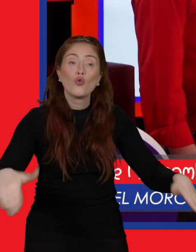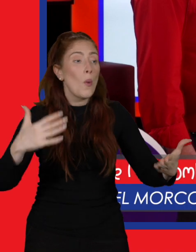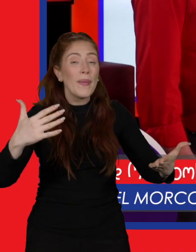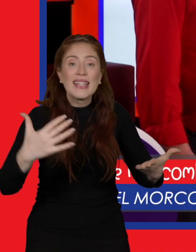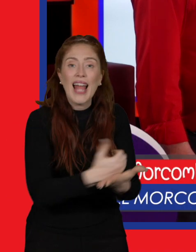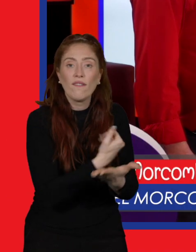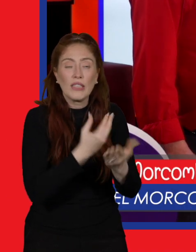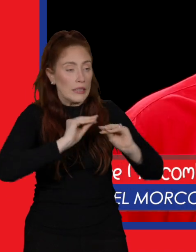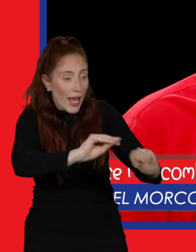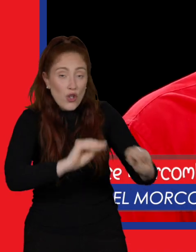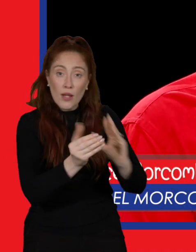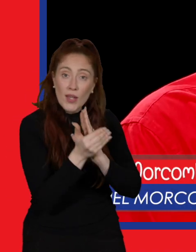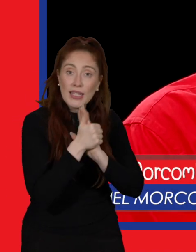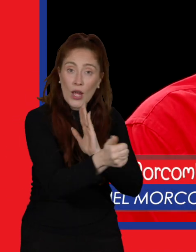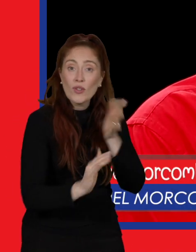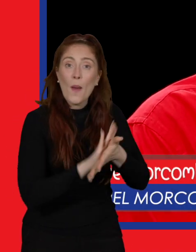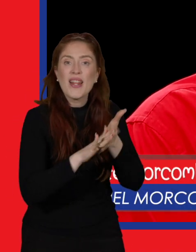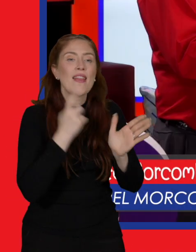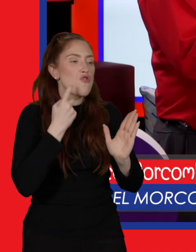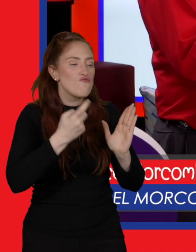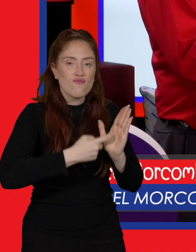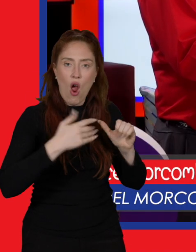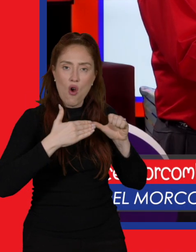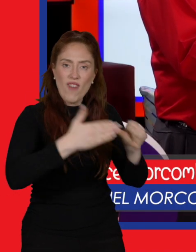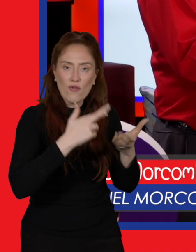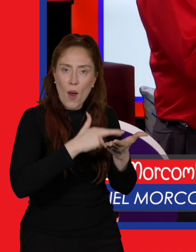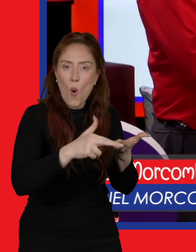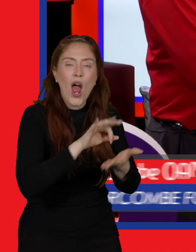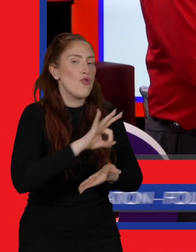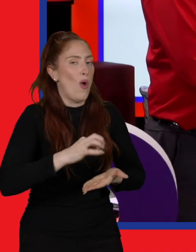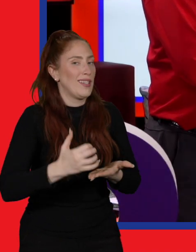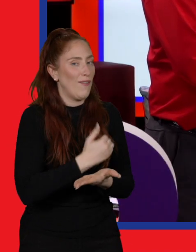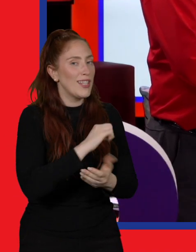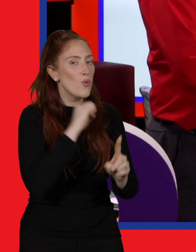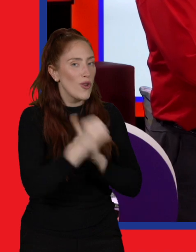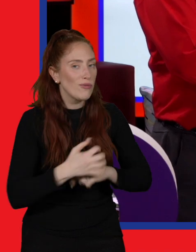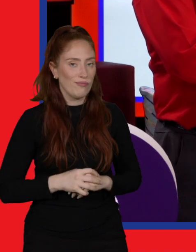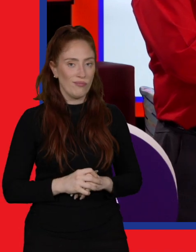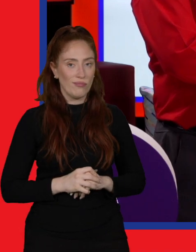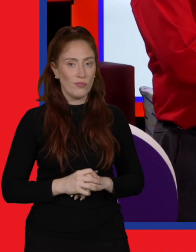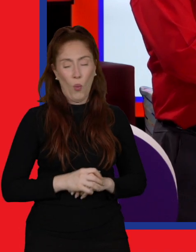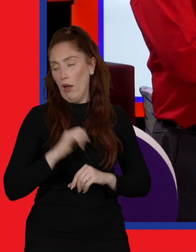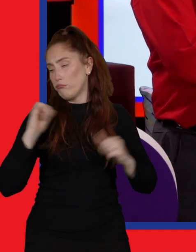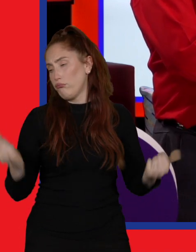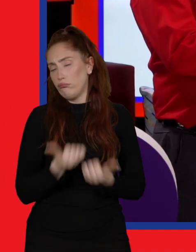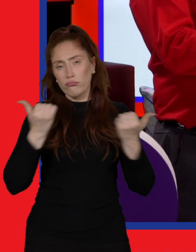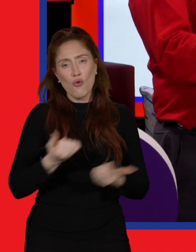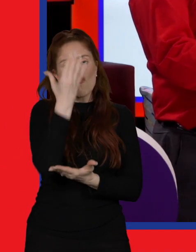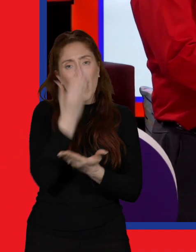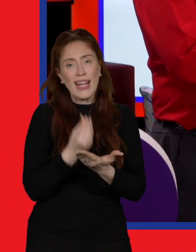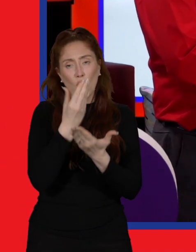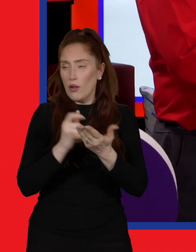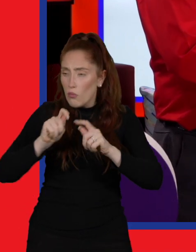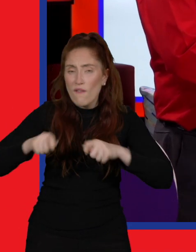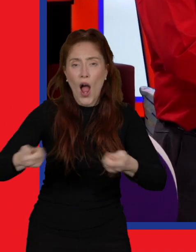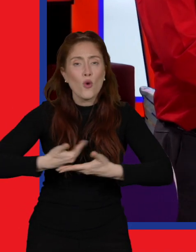Foundation help kids to stay safe by giving them the skills to recognise, react and report unsafe situations. We provide a whole